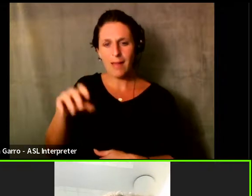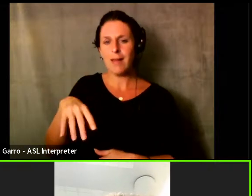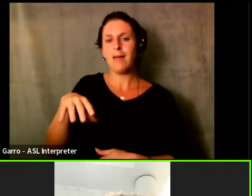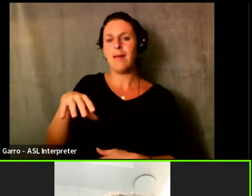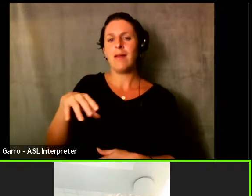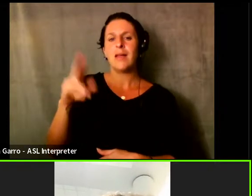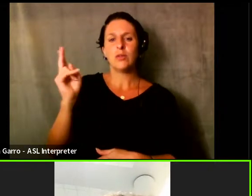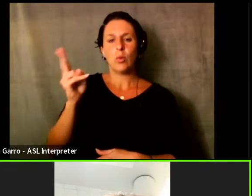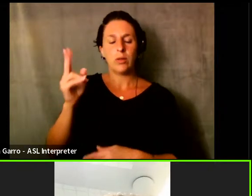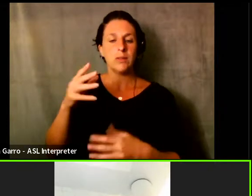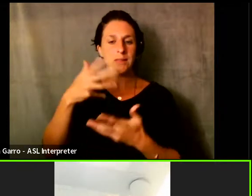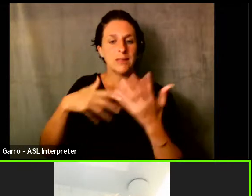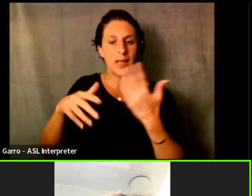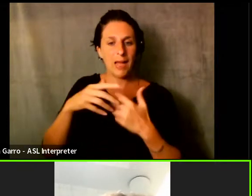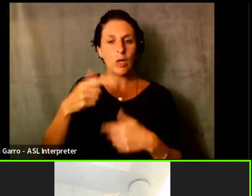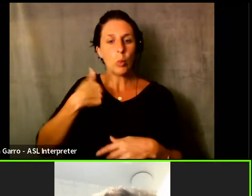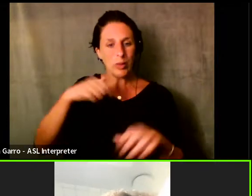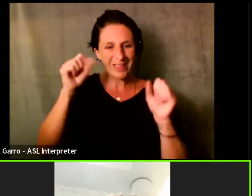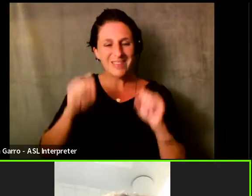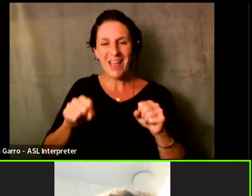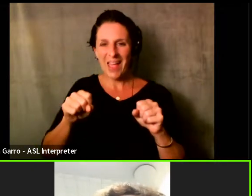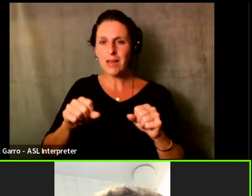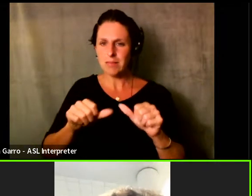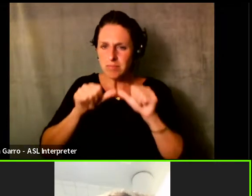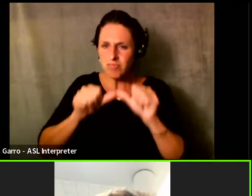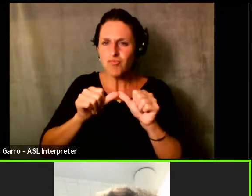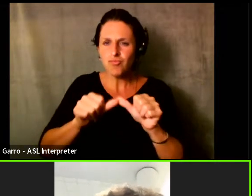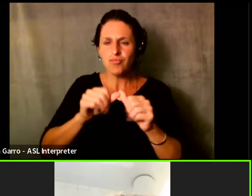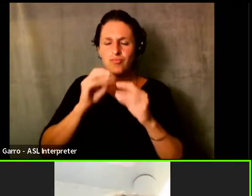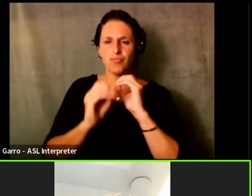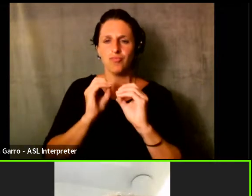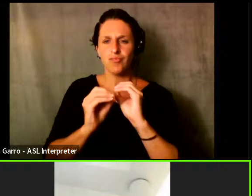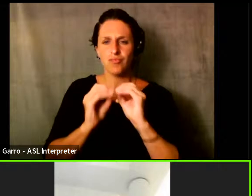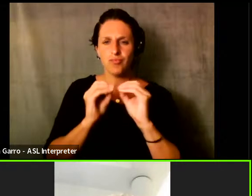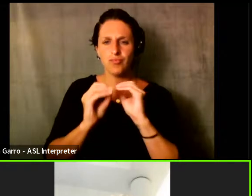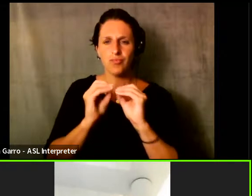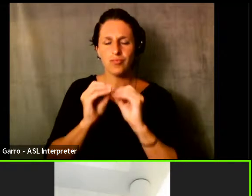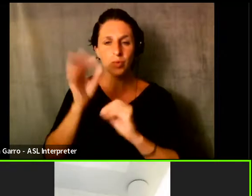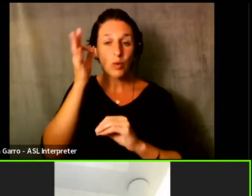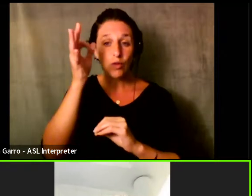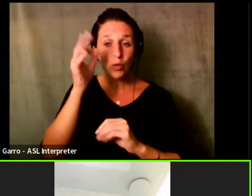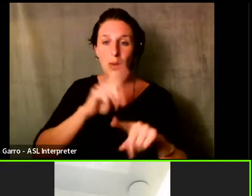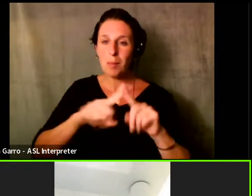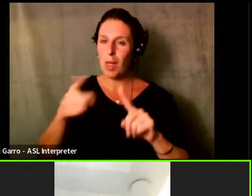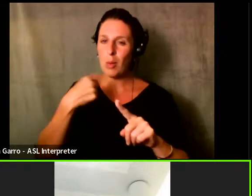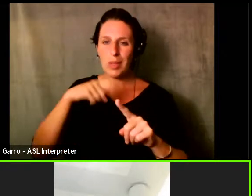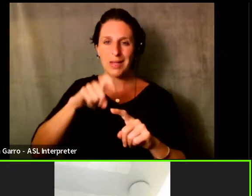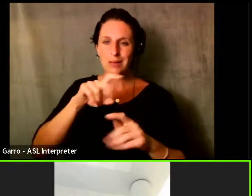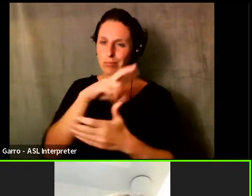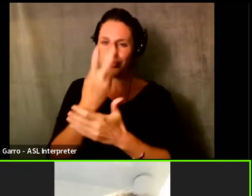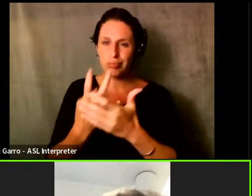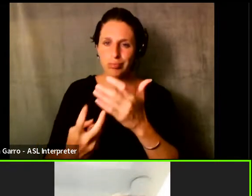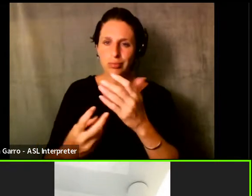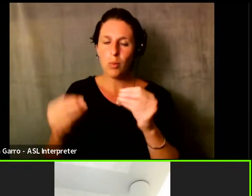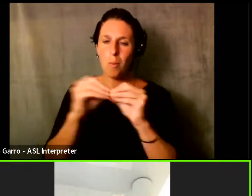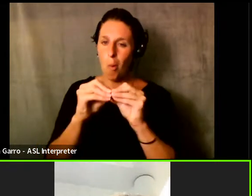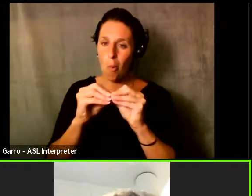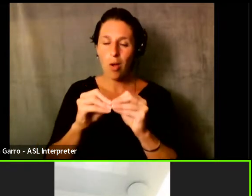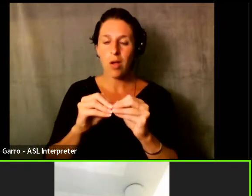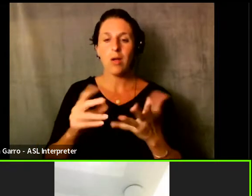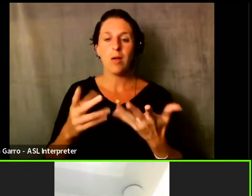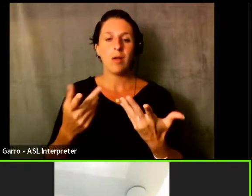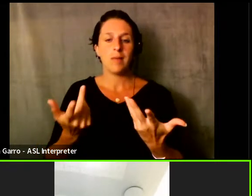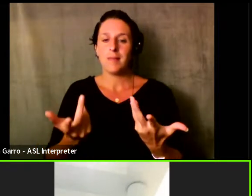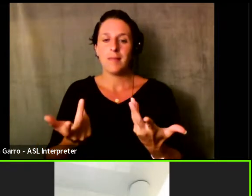state of constantly fixing our future, but only if we dive deeper. Those are the important discussions, the why,